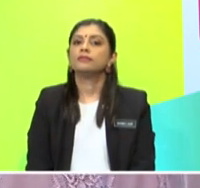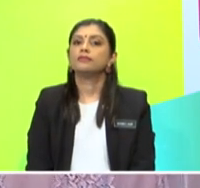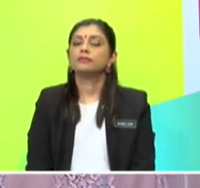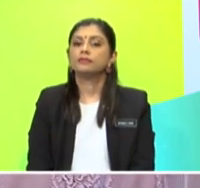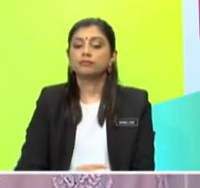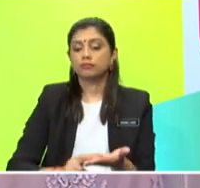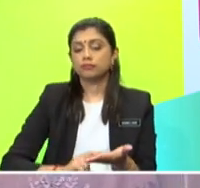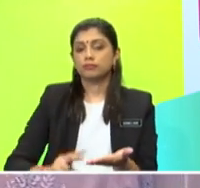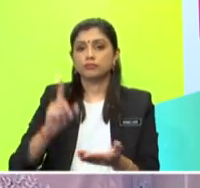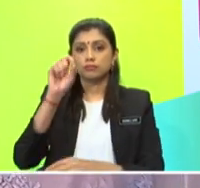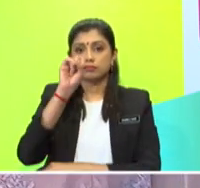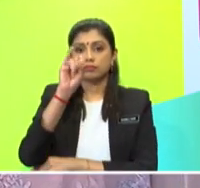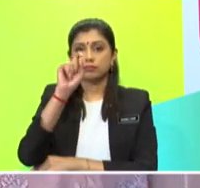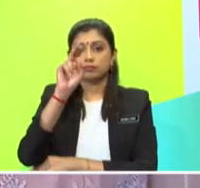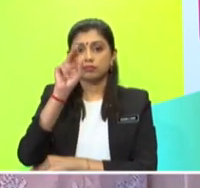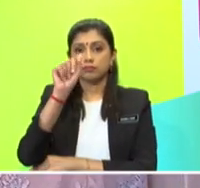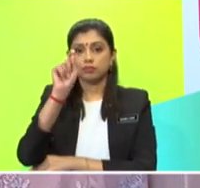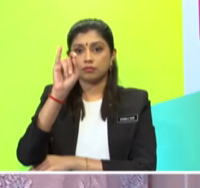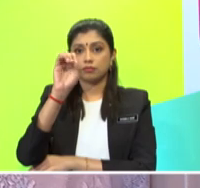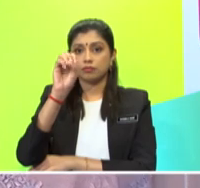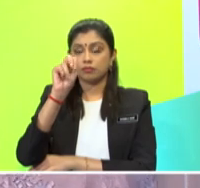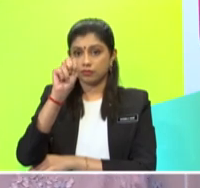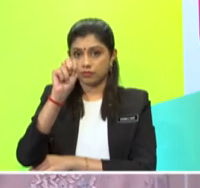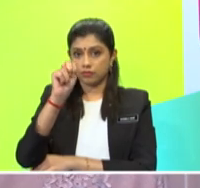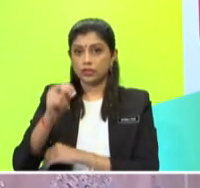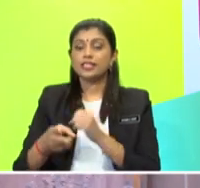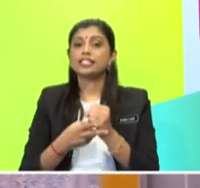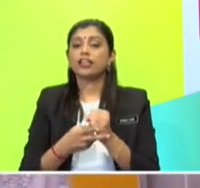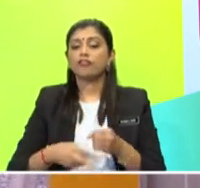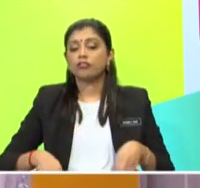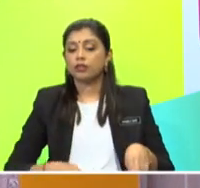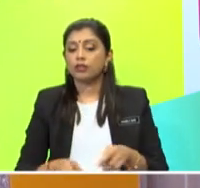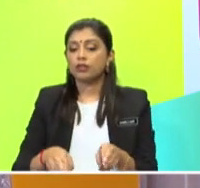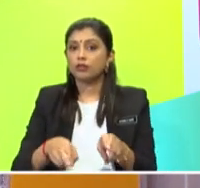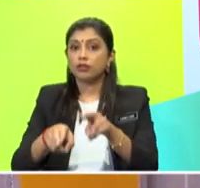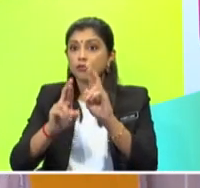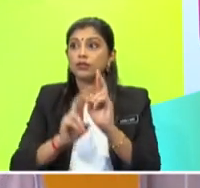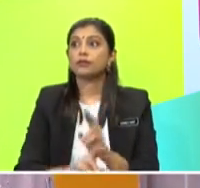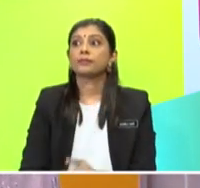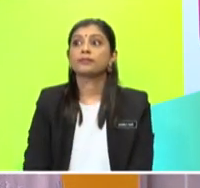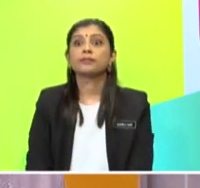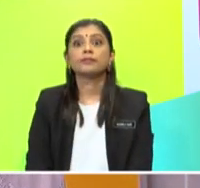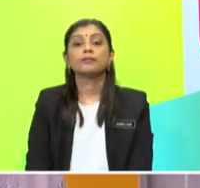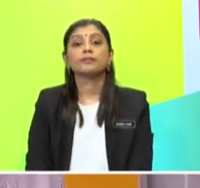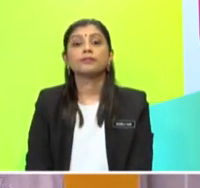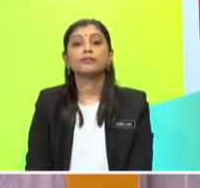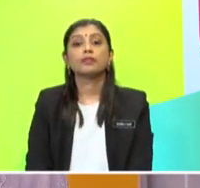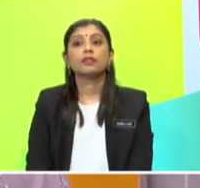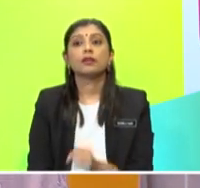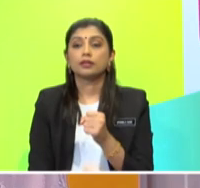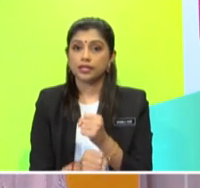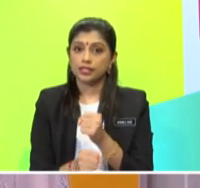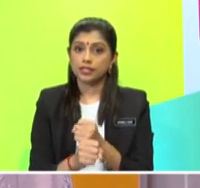people. Let's save the river. So the task is benefits. Now, pupils out there, do you know how to combine and